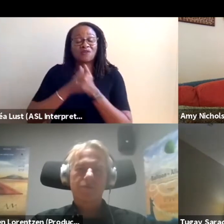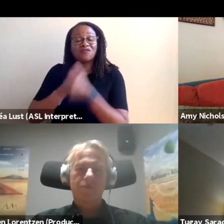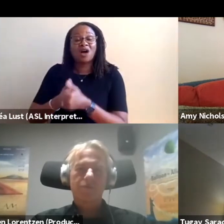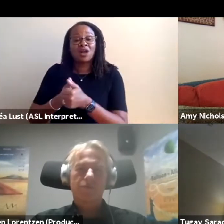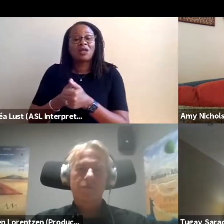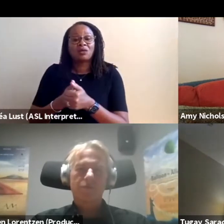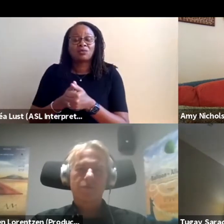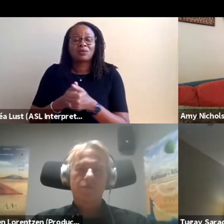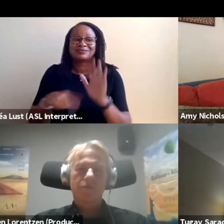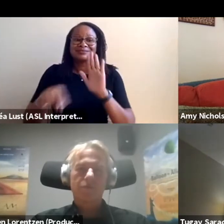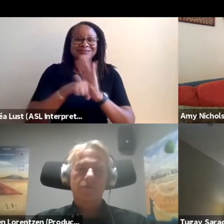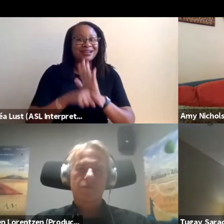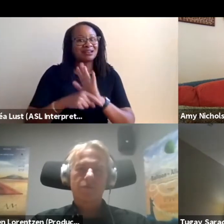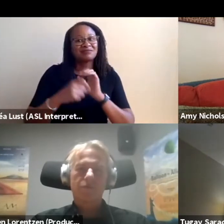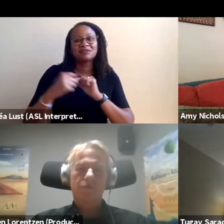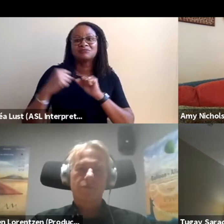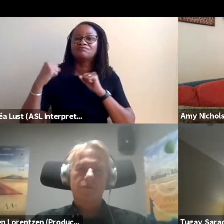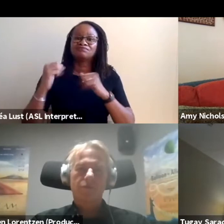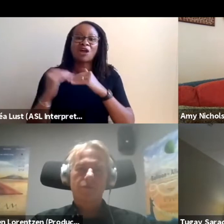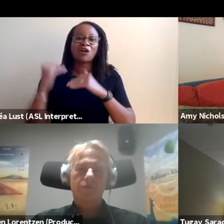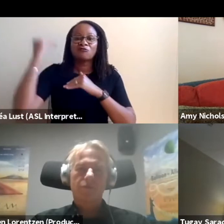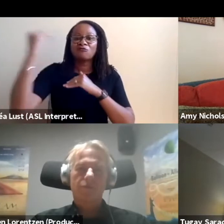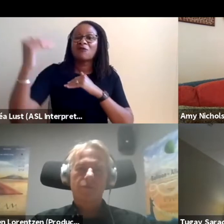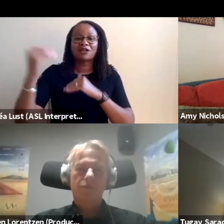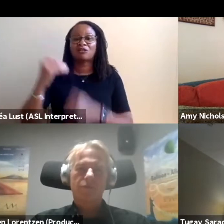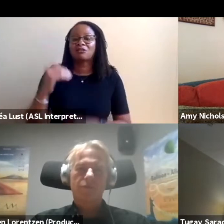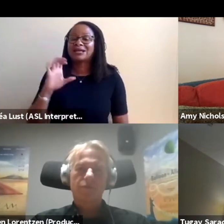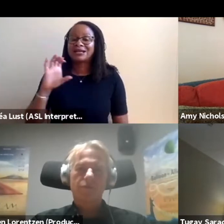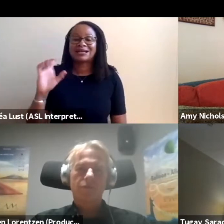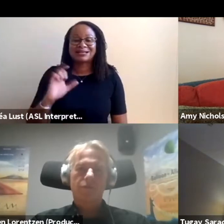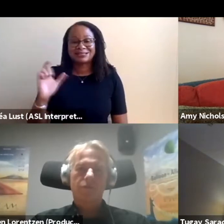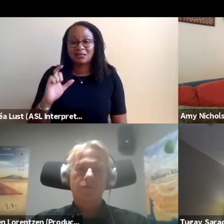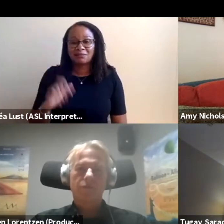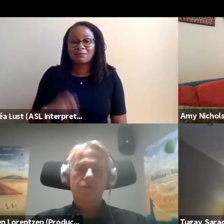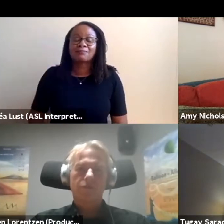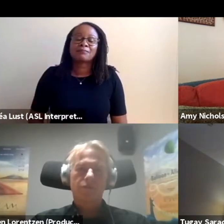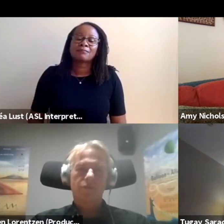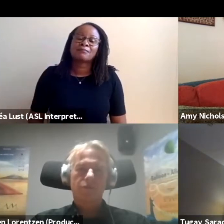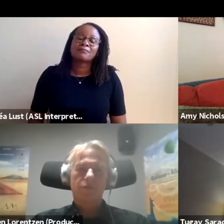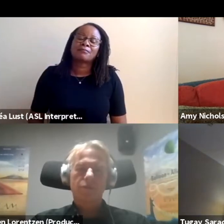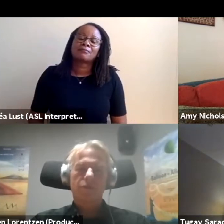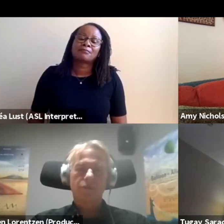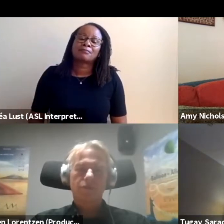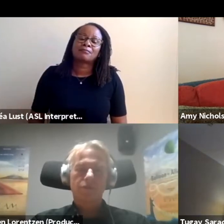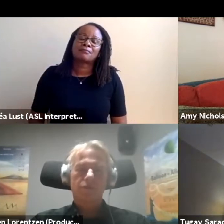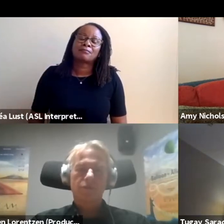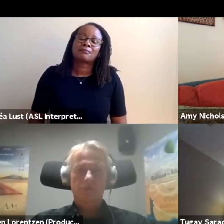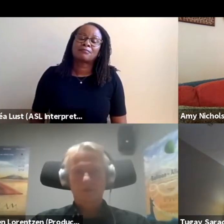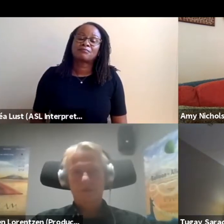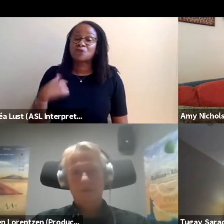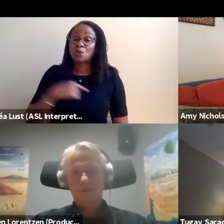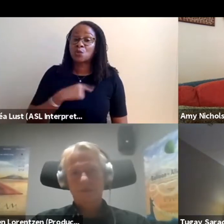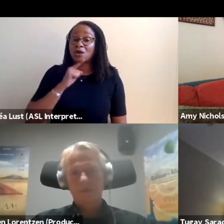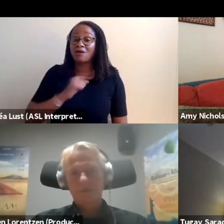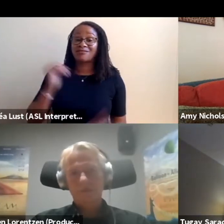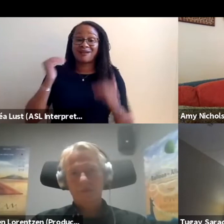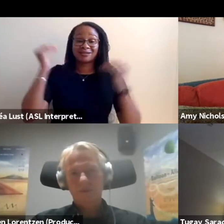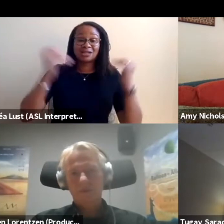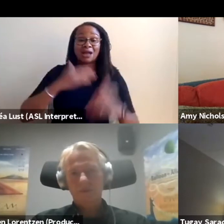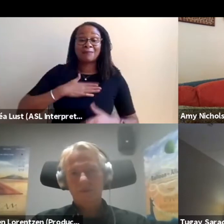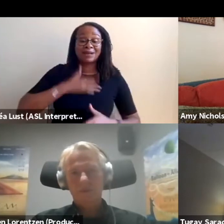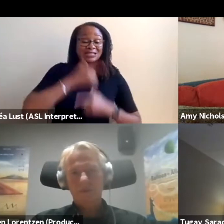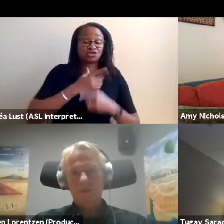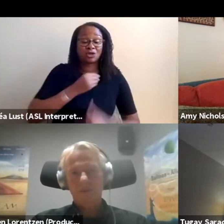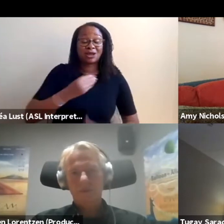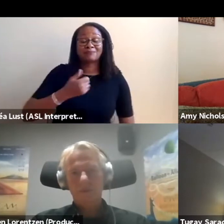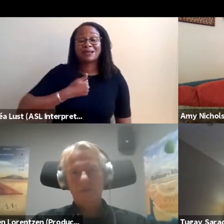always possible to exit. So we are the adults, my sister and me. We